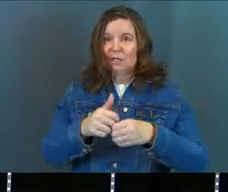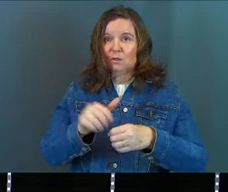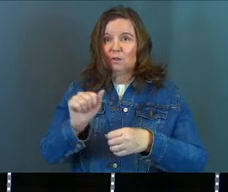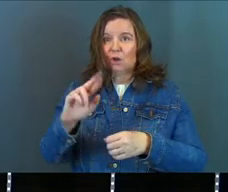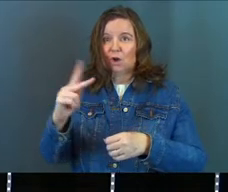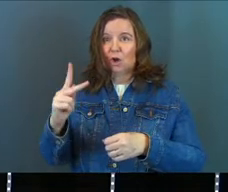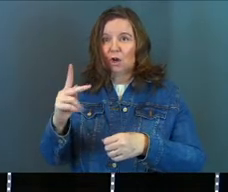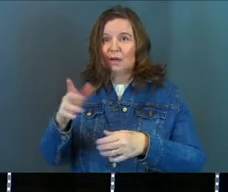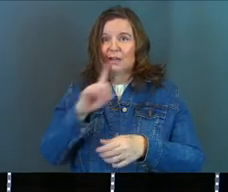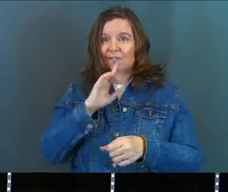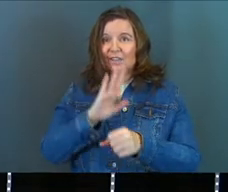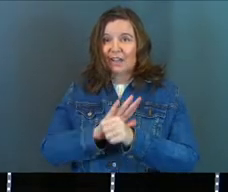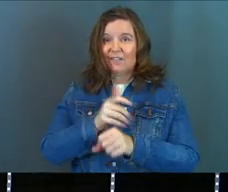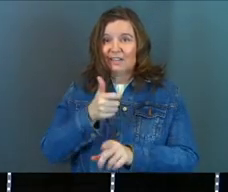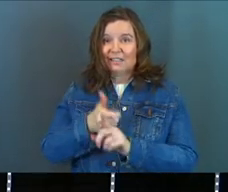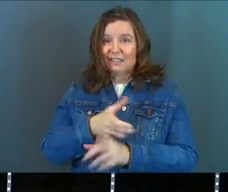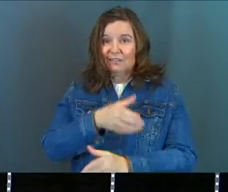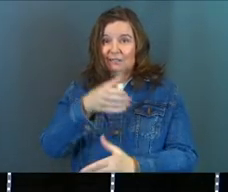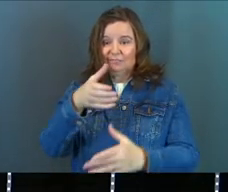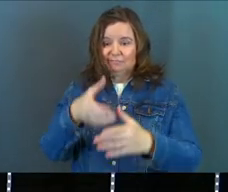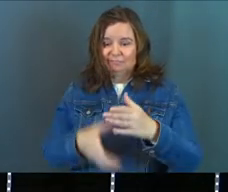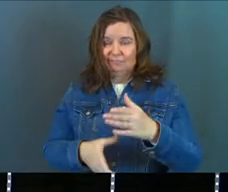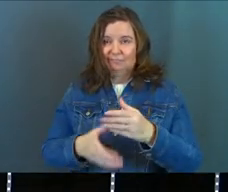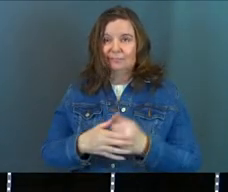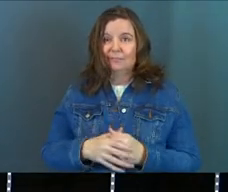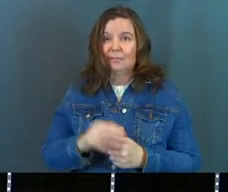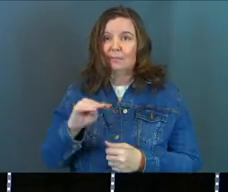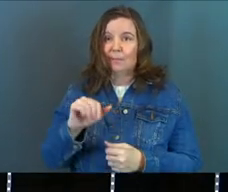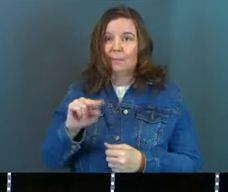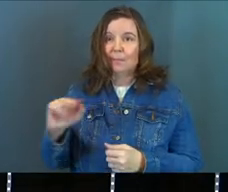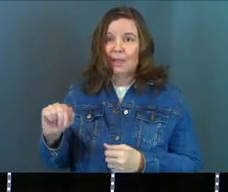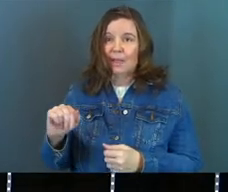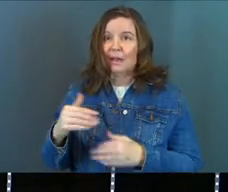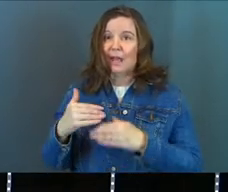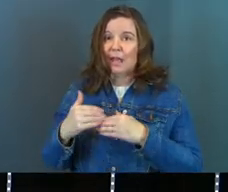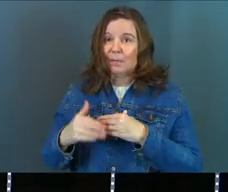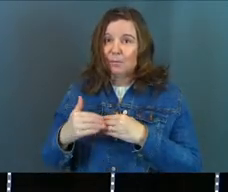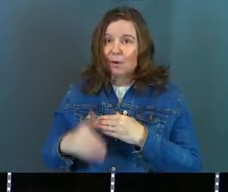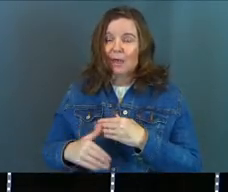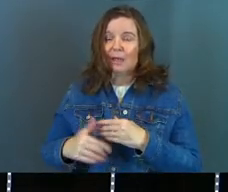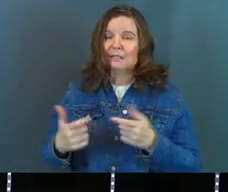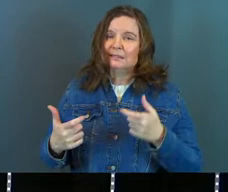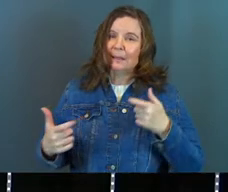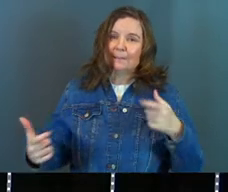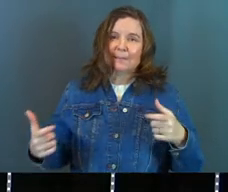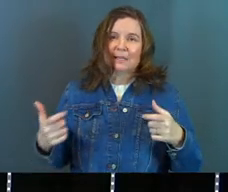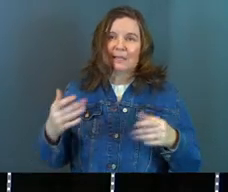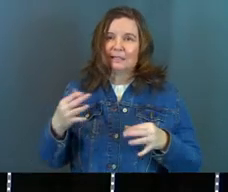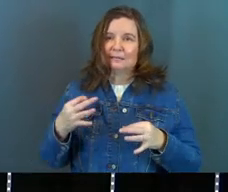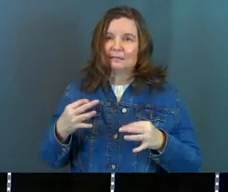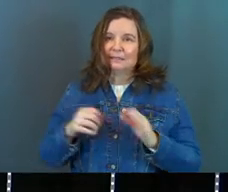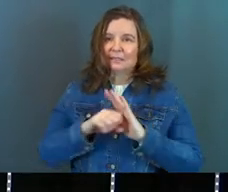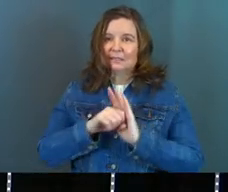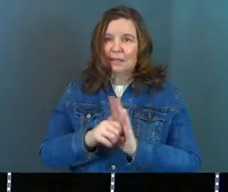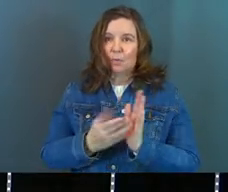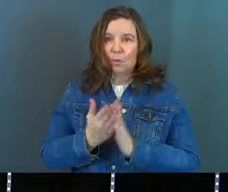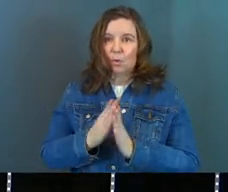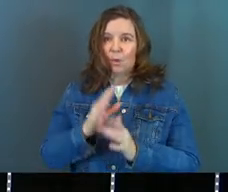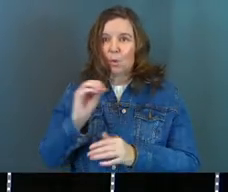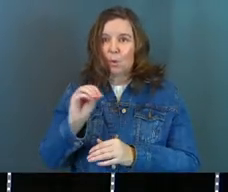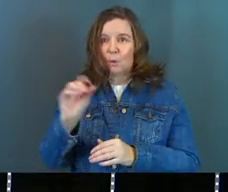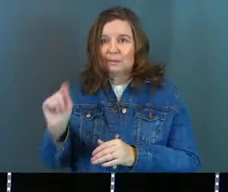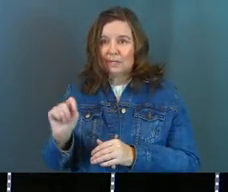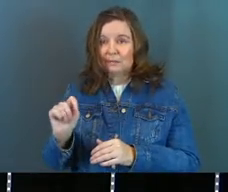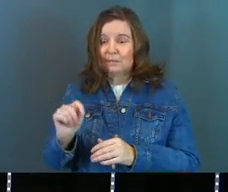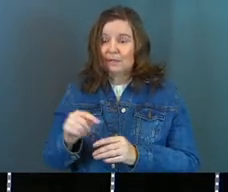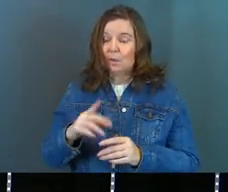in the Ark of the Covenant itself. Manna and bread is a big, big symbol throughout the Old Testament. Even